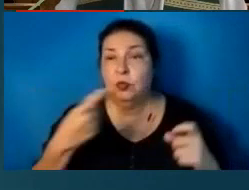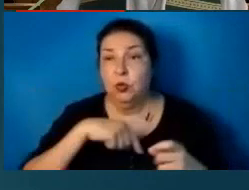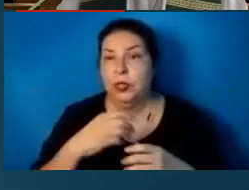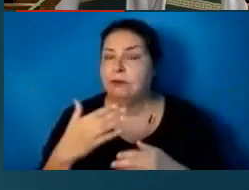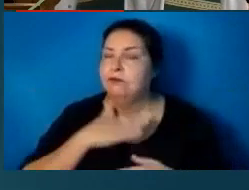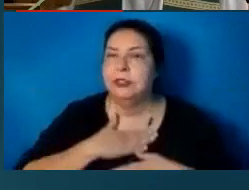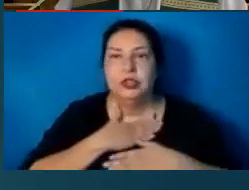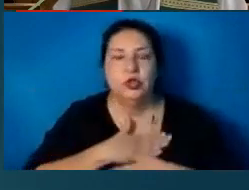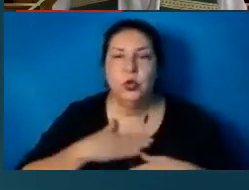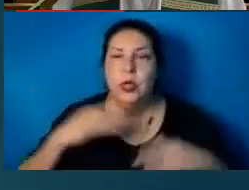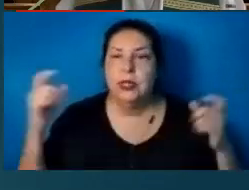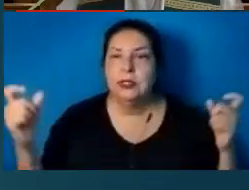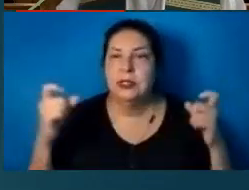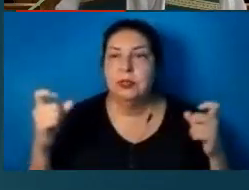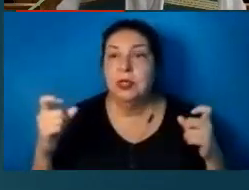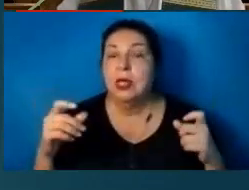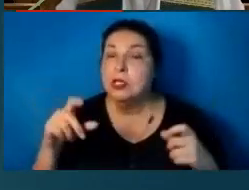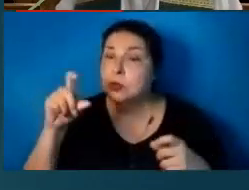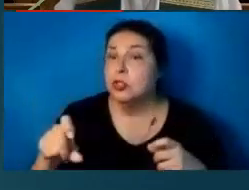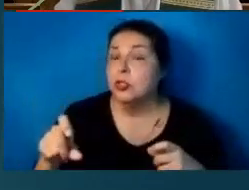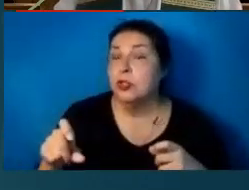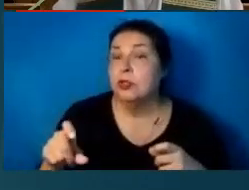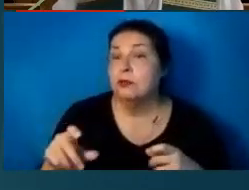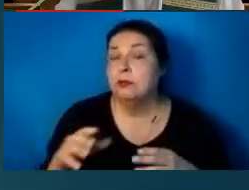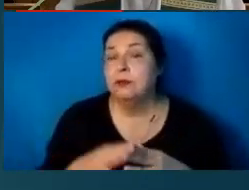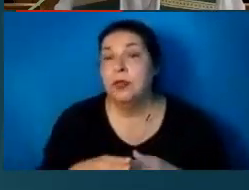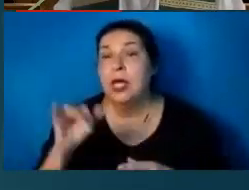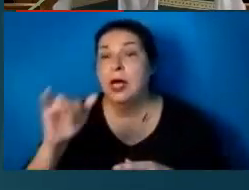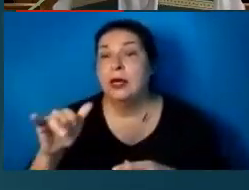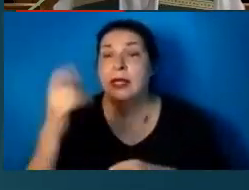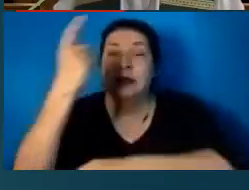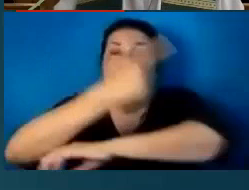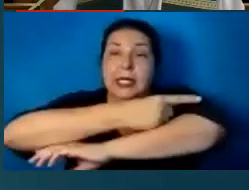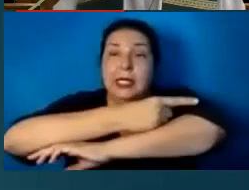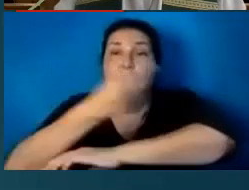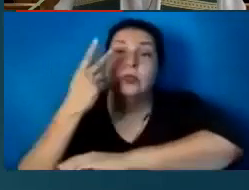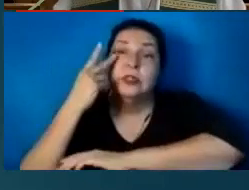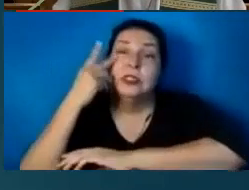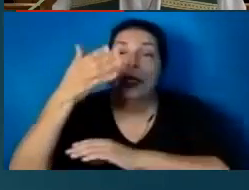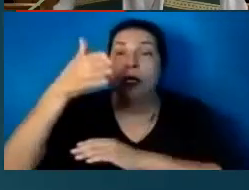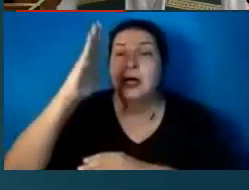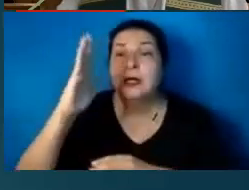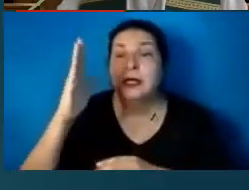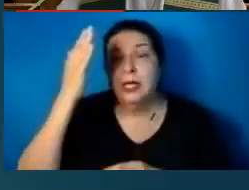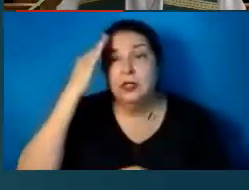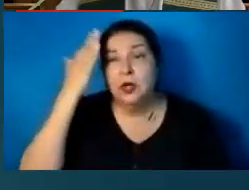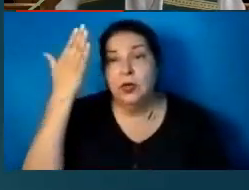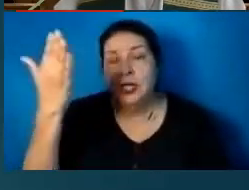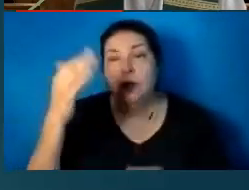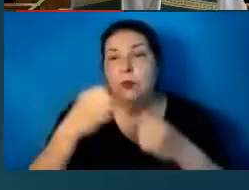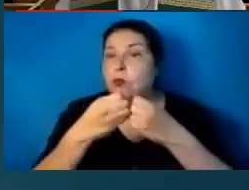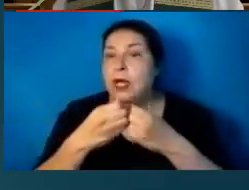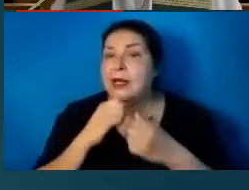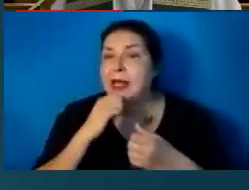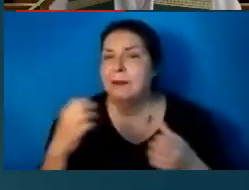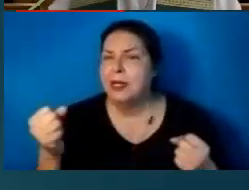should, as it deserves. And on that day, we shall see God and know him without reservation